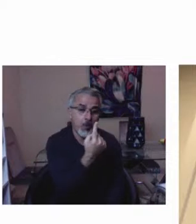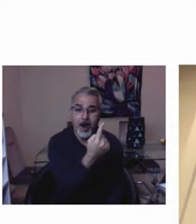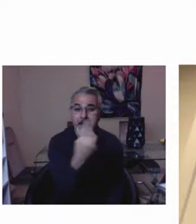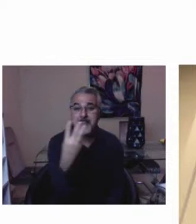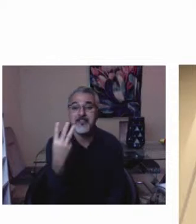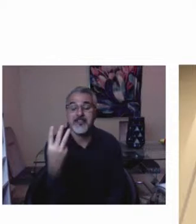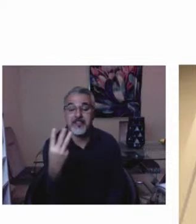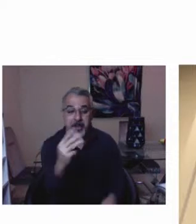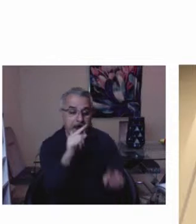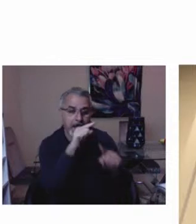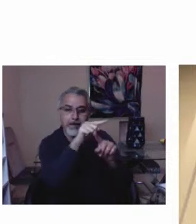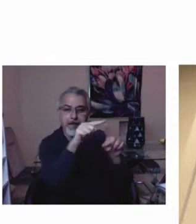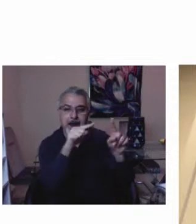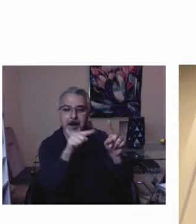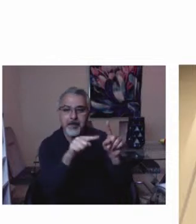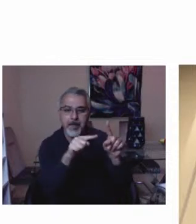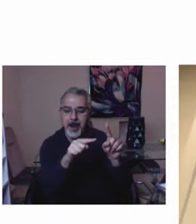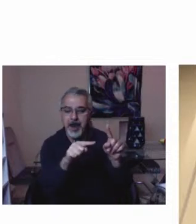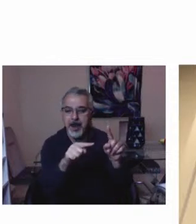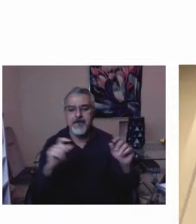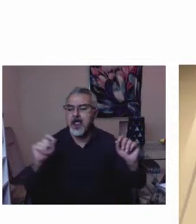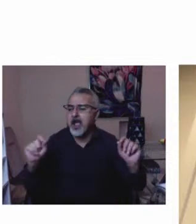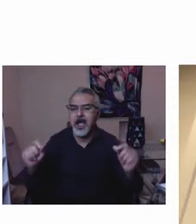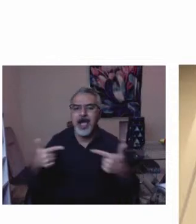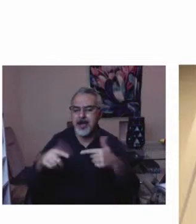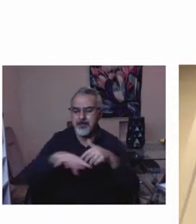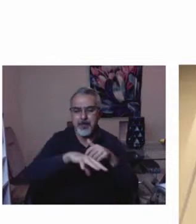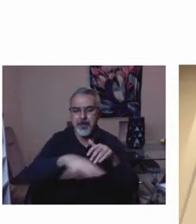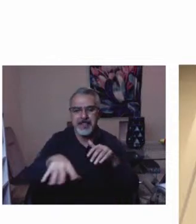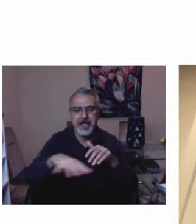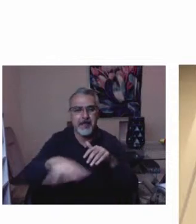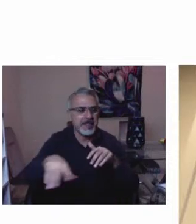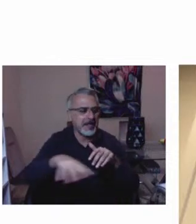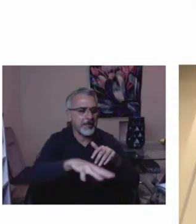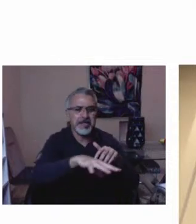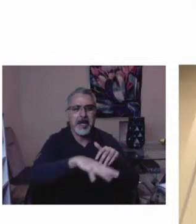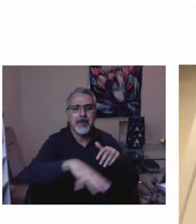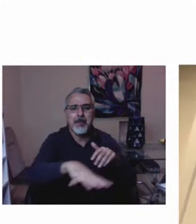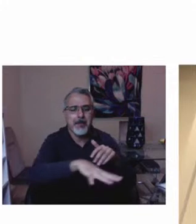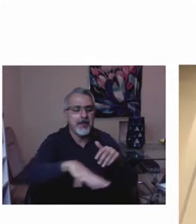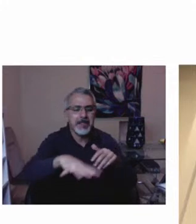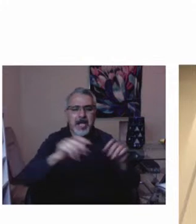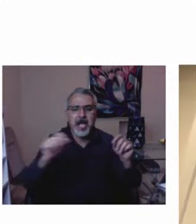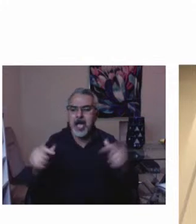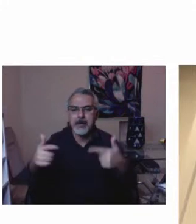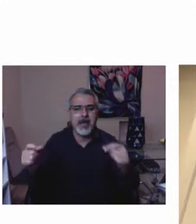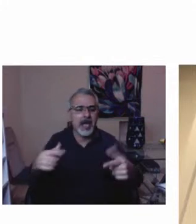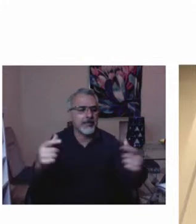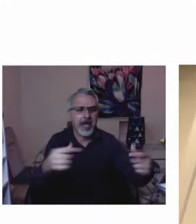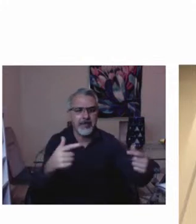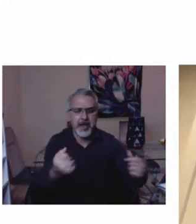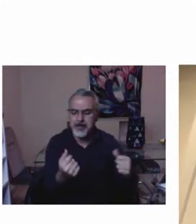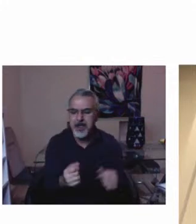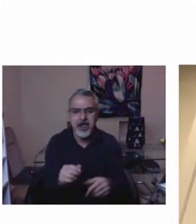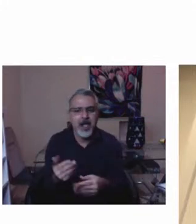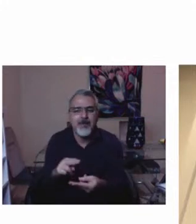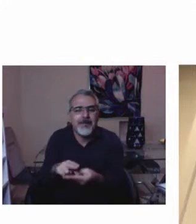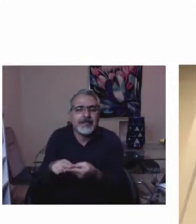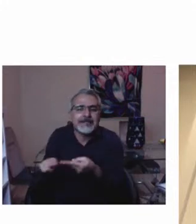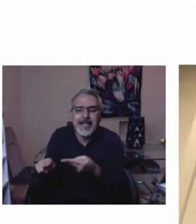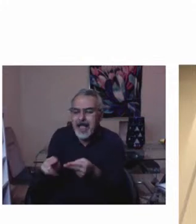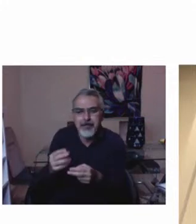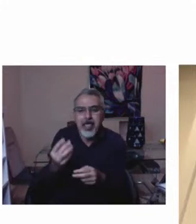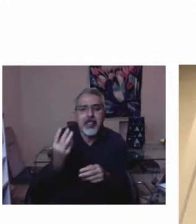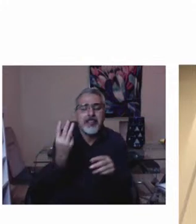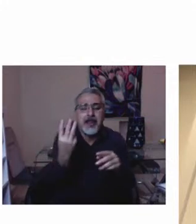is currently dedicated to peace building, but the lack of systematic data doesn't allow us to really understand how much out of this